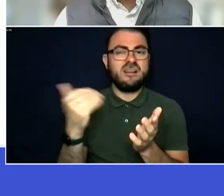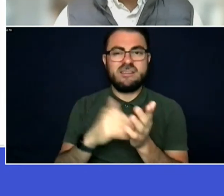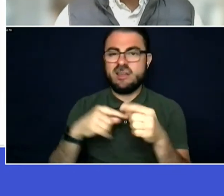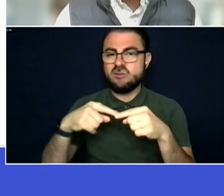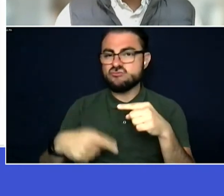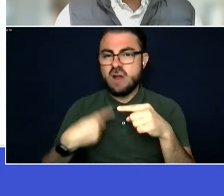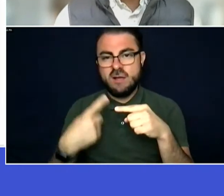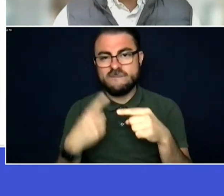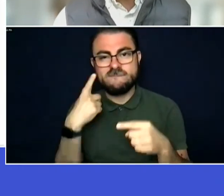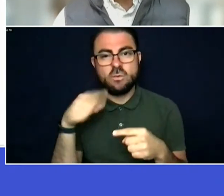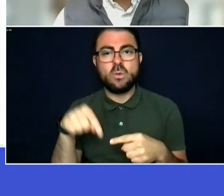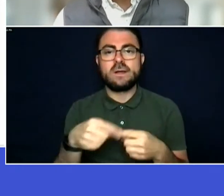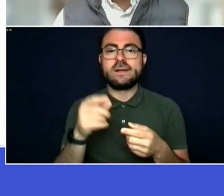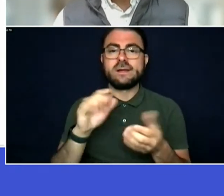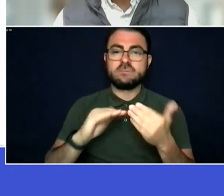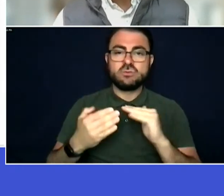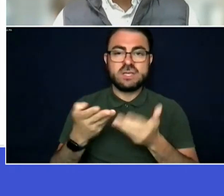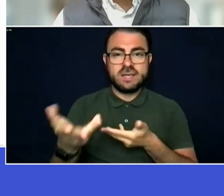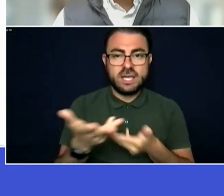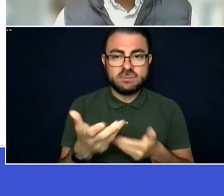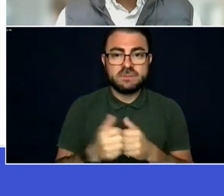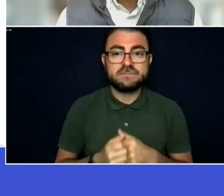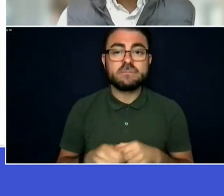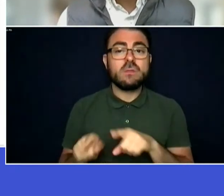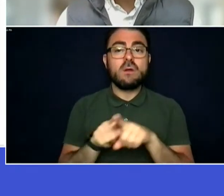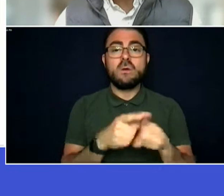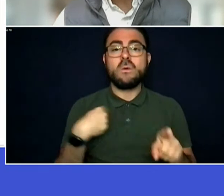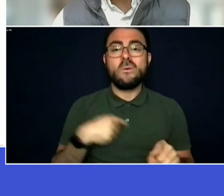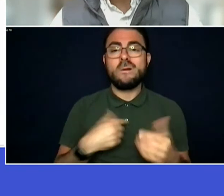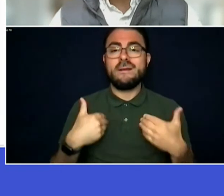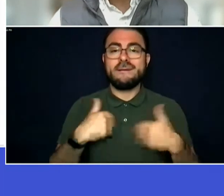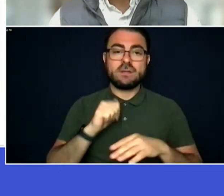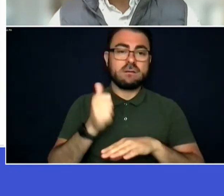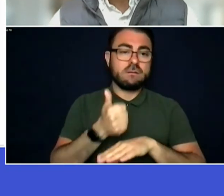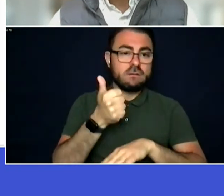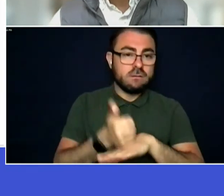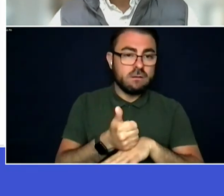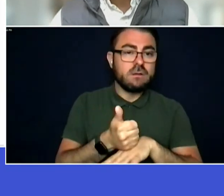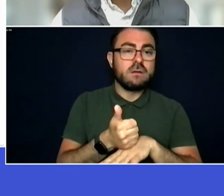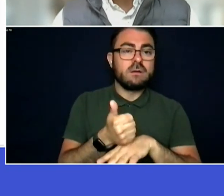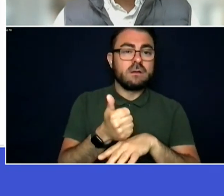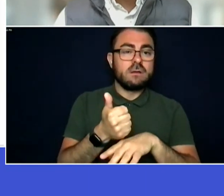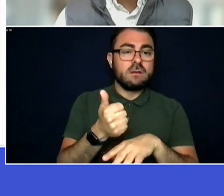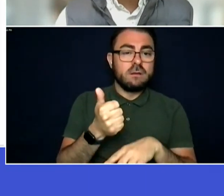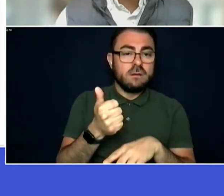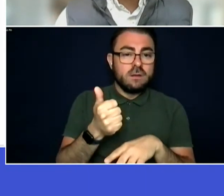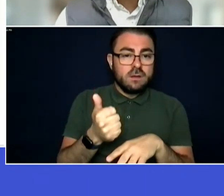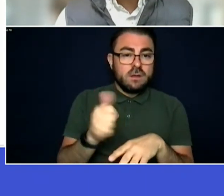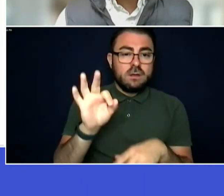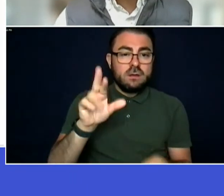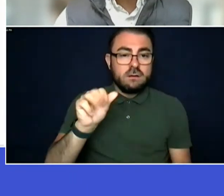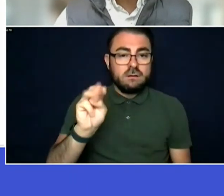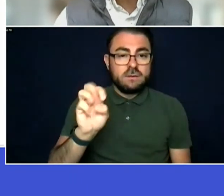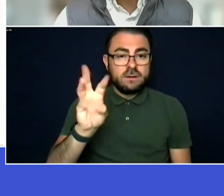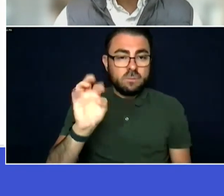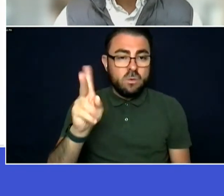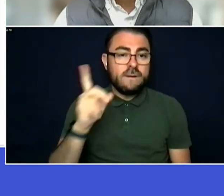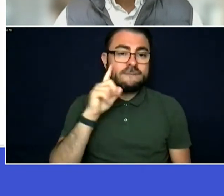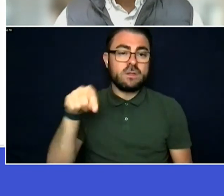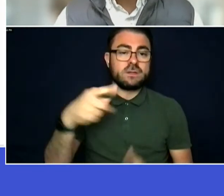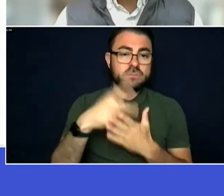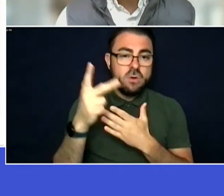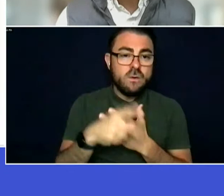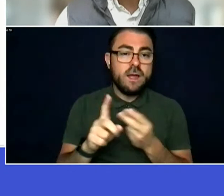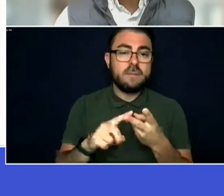we use an equity framework for all of our programs, which considers the benefit to frontline communities, the implementation feasibility of the